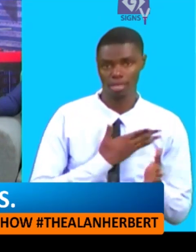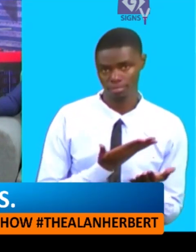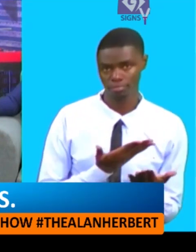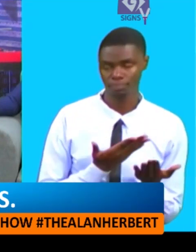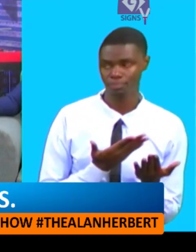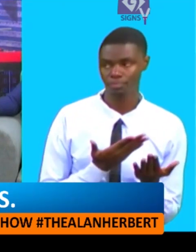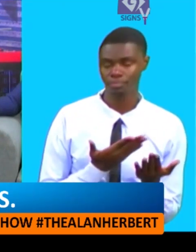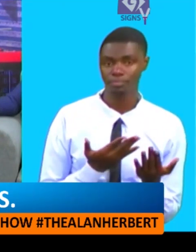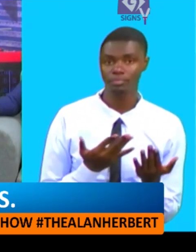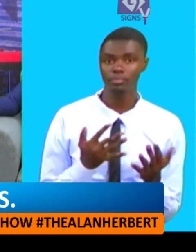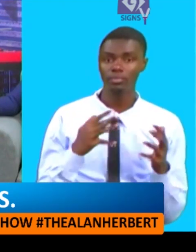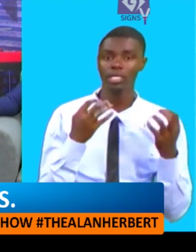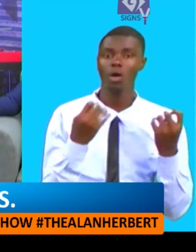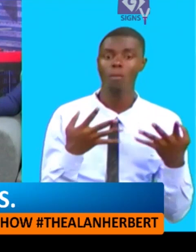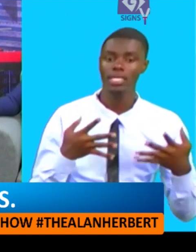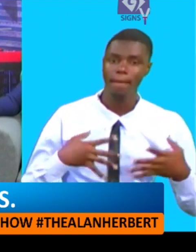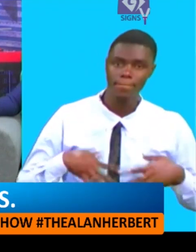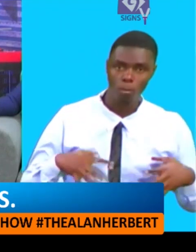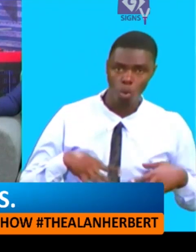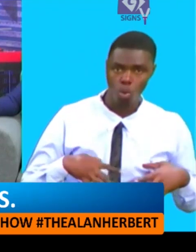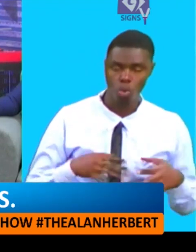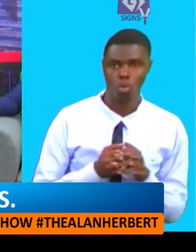about how many people, or